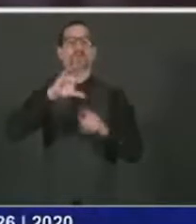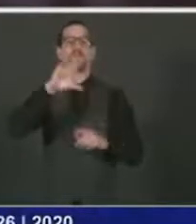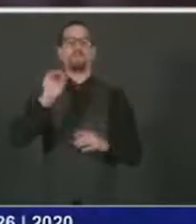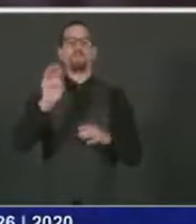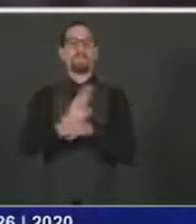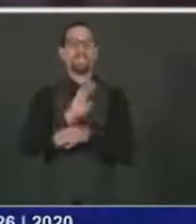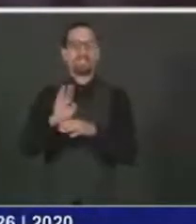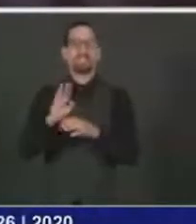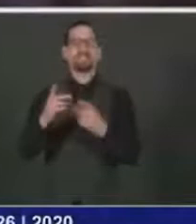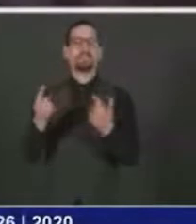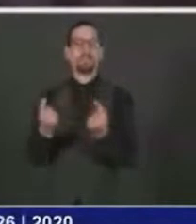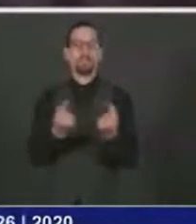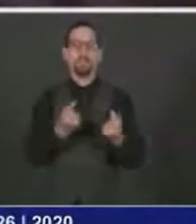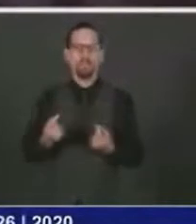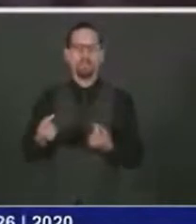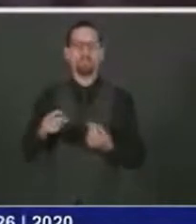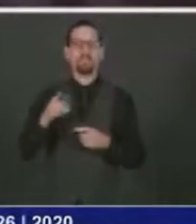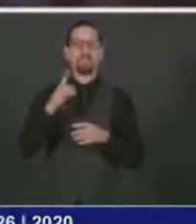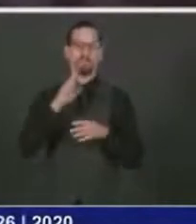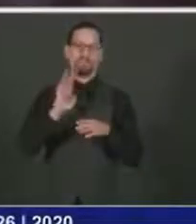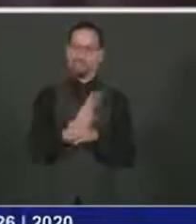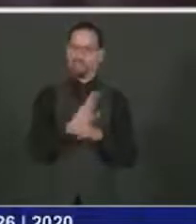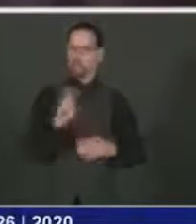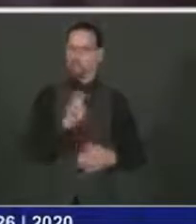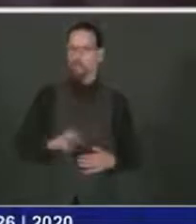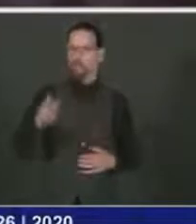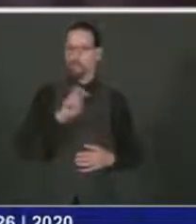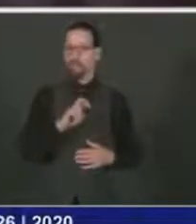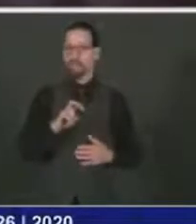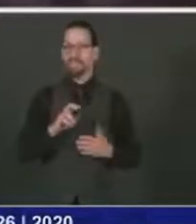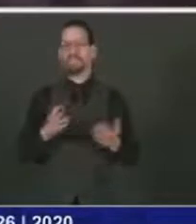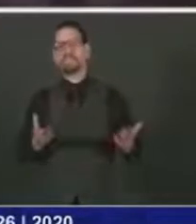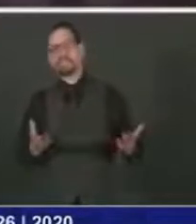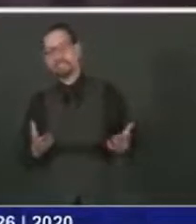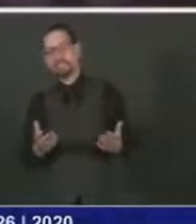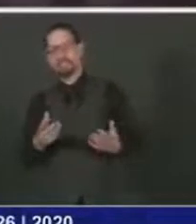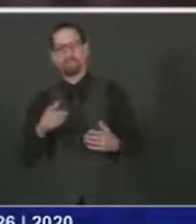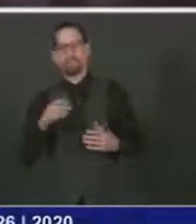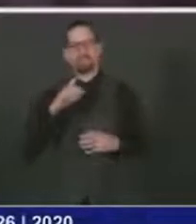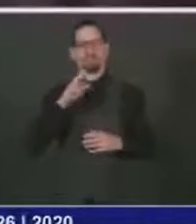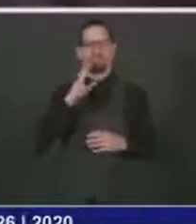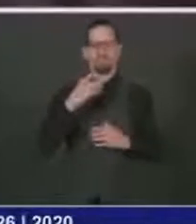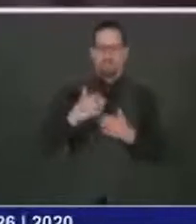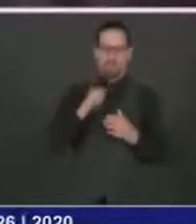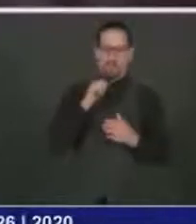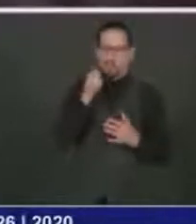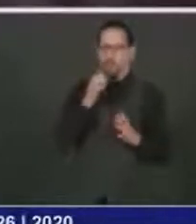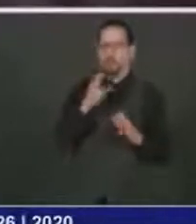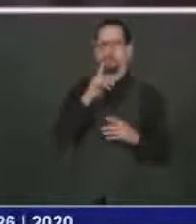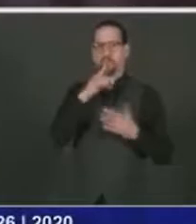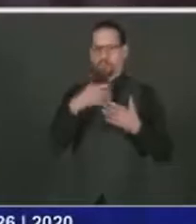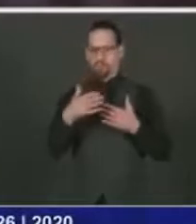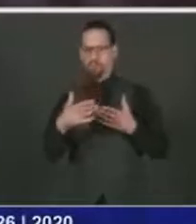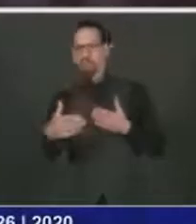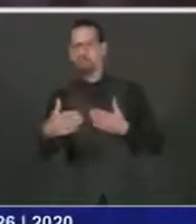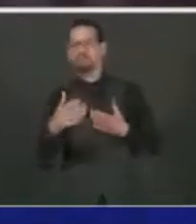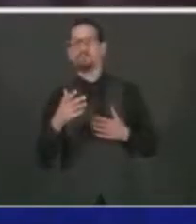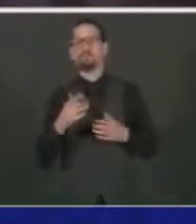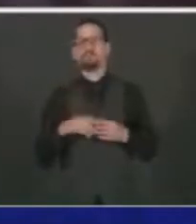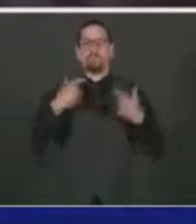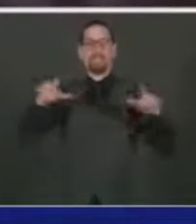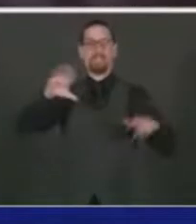to start to pick up at some point in time, not tomorrow, but maybe in 2 months. So, working with big companies that do a lot of